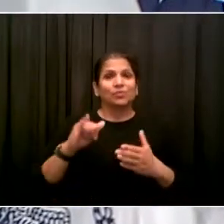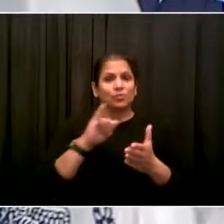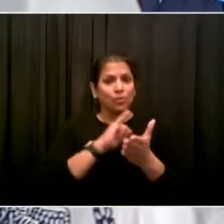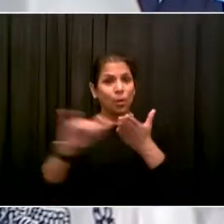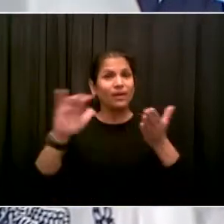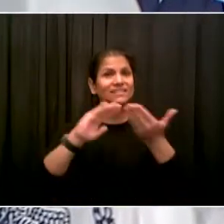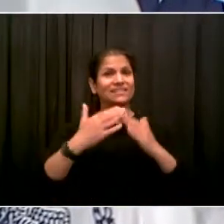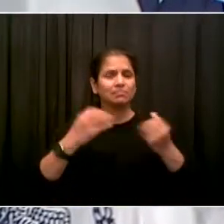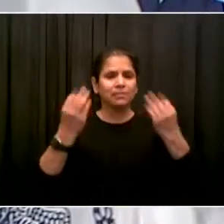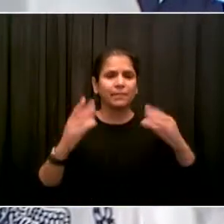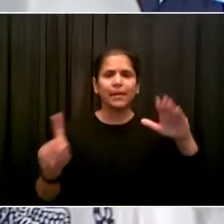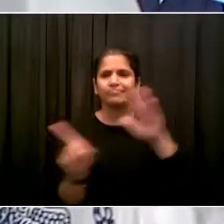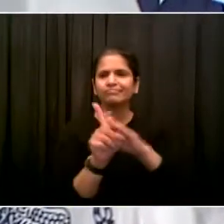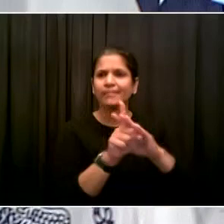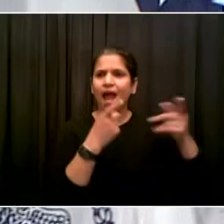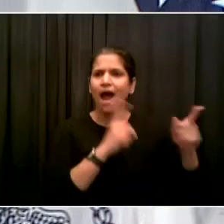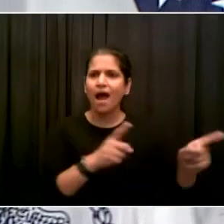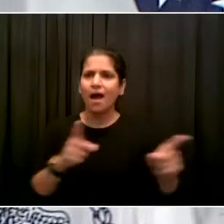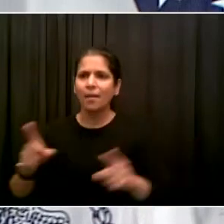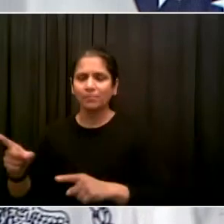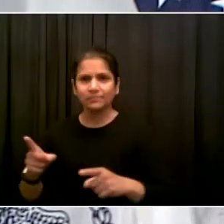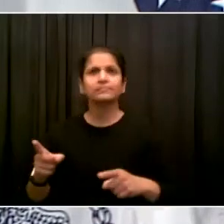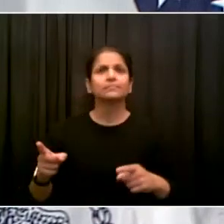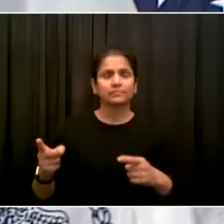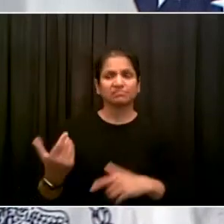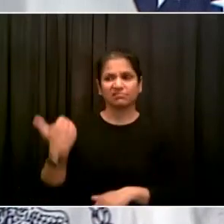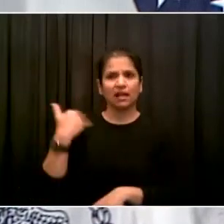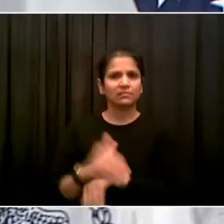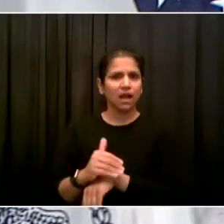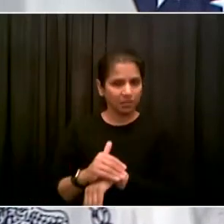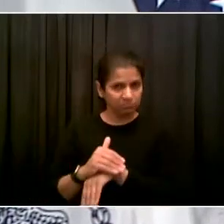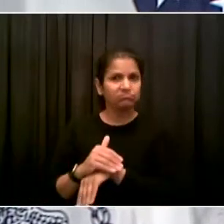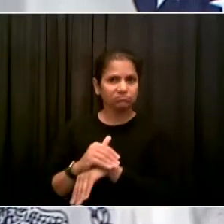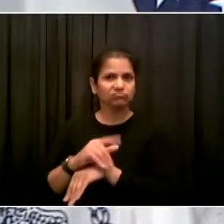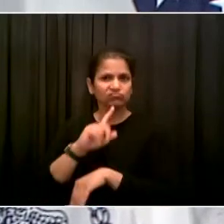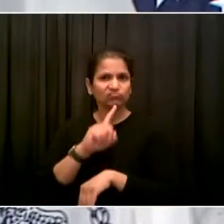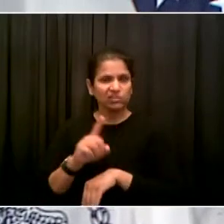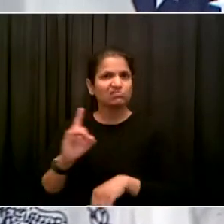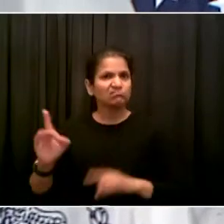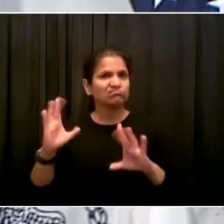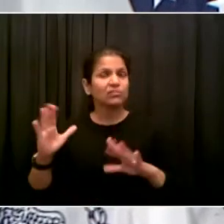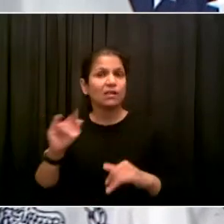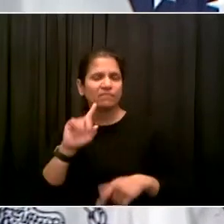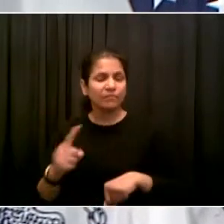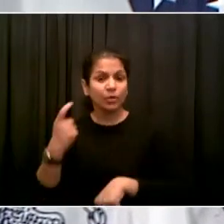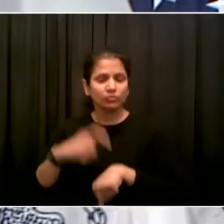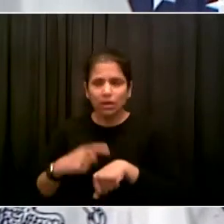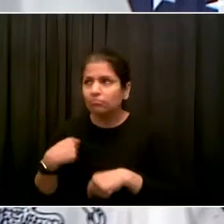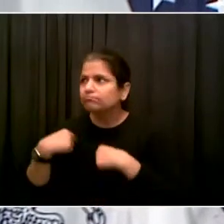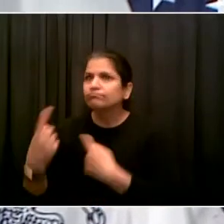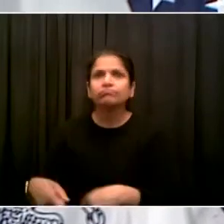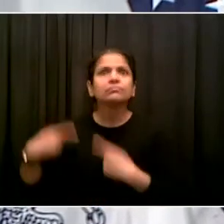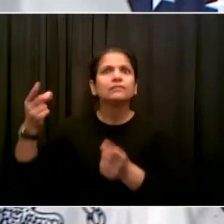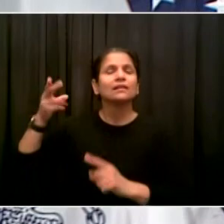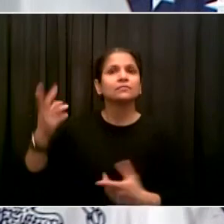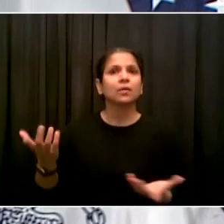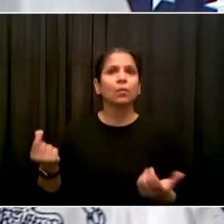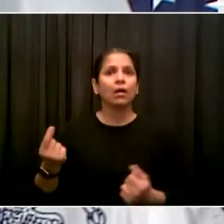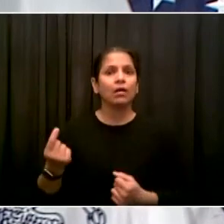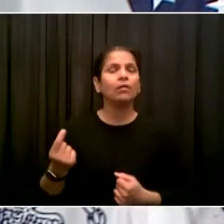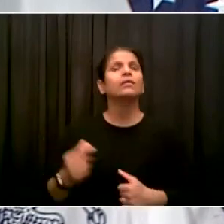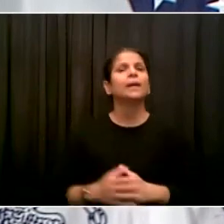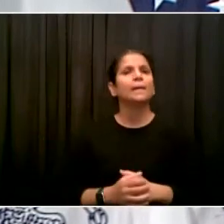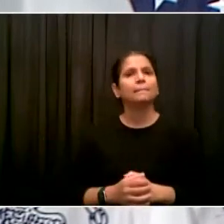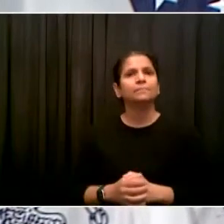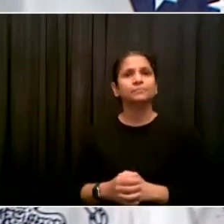experience. For the first time in 13 months, one of our most cherished cultural institutions, the Brooklyn